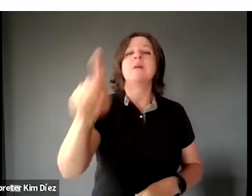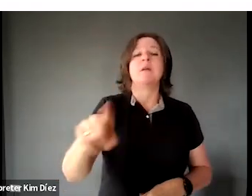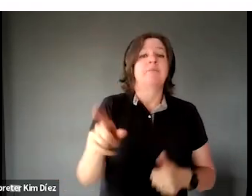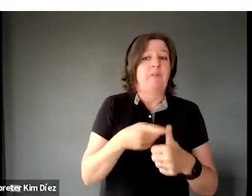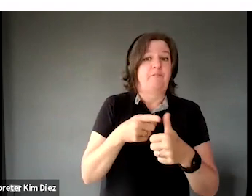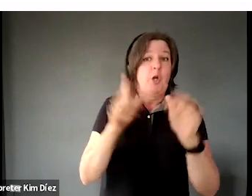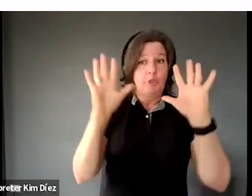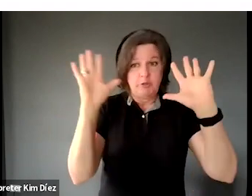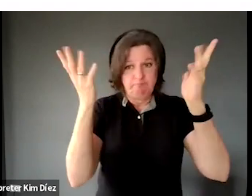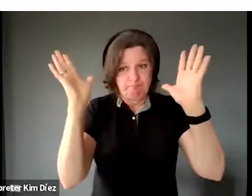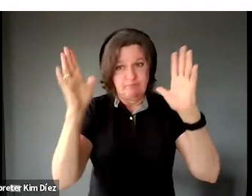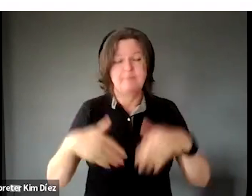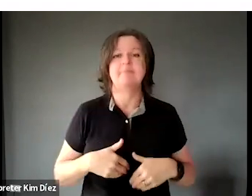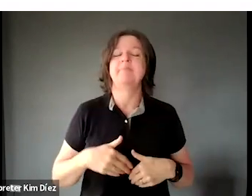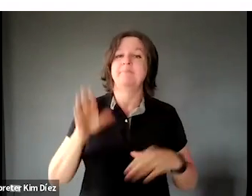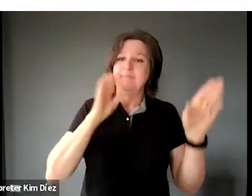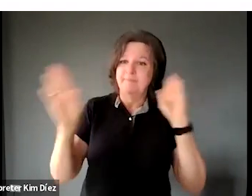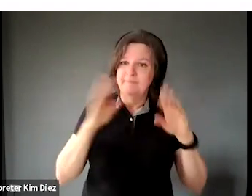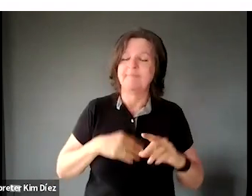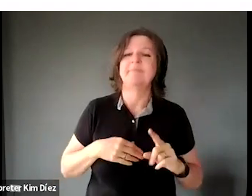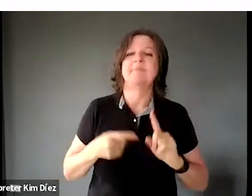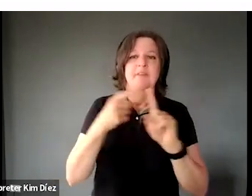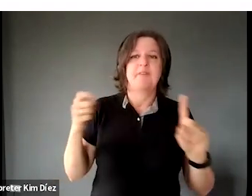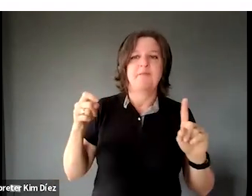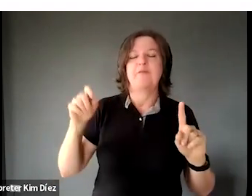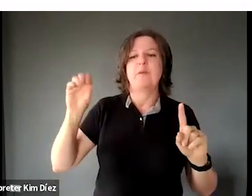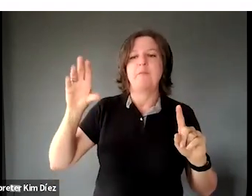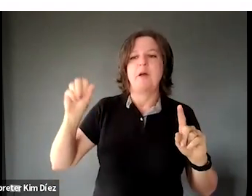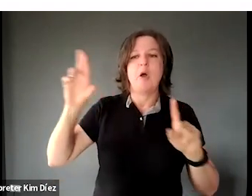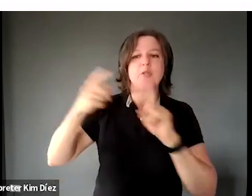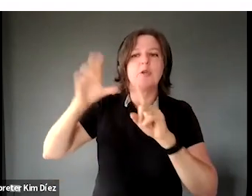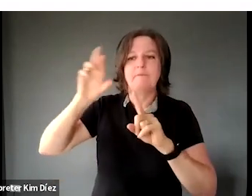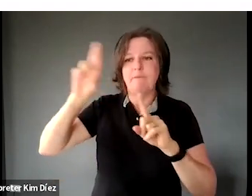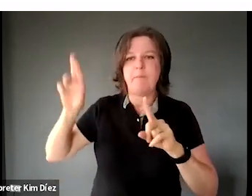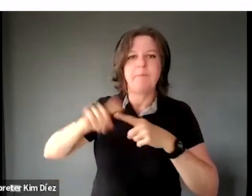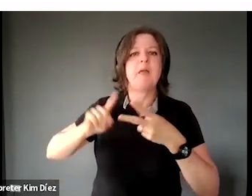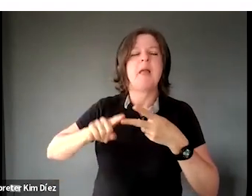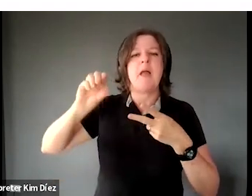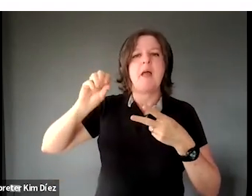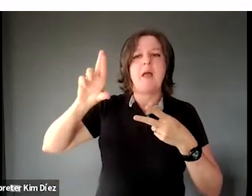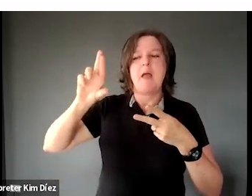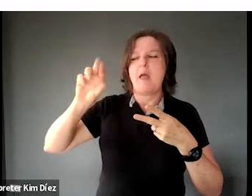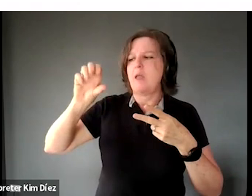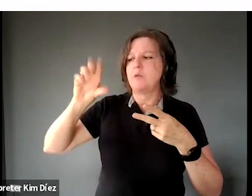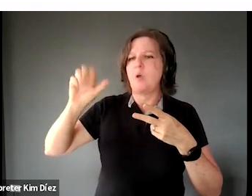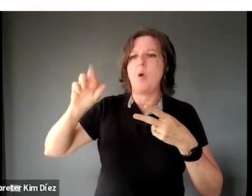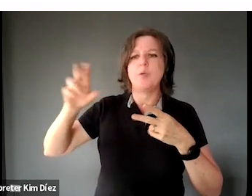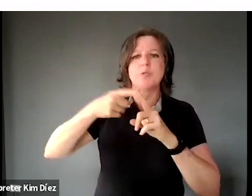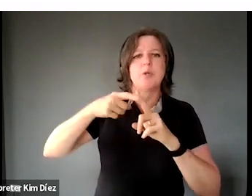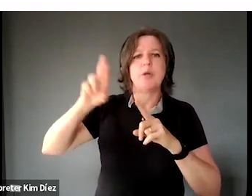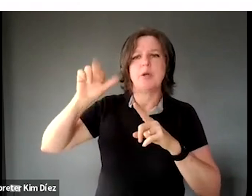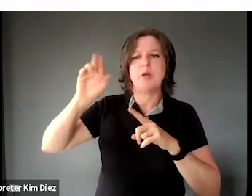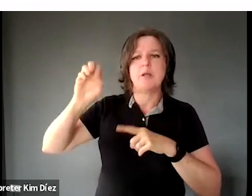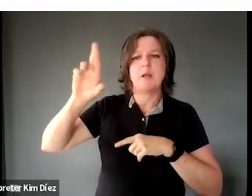Yes, I have a question. First of all, I want to congratulate you on behalf of Oscar Brent from